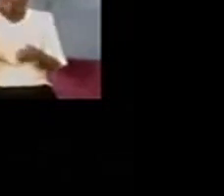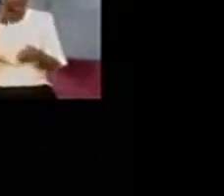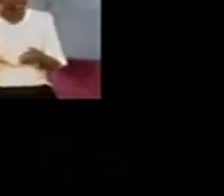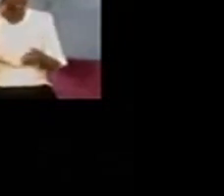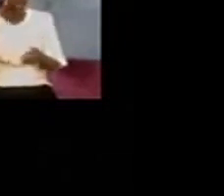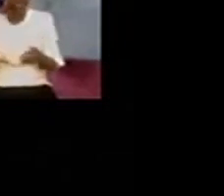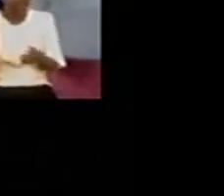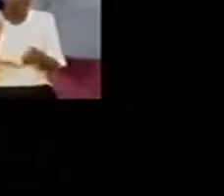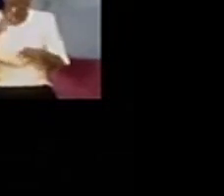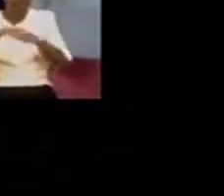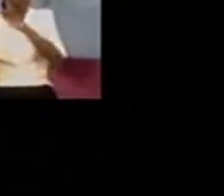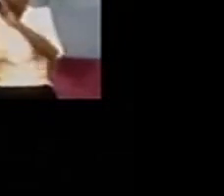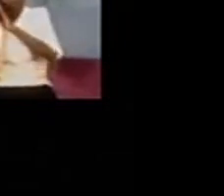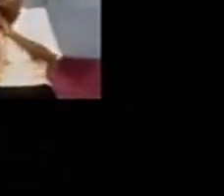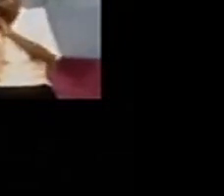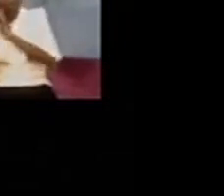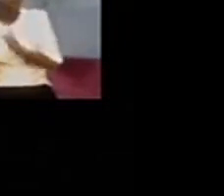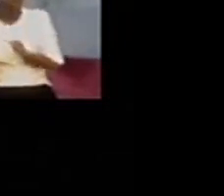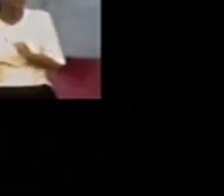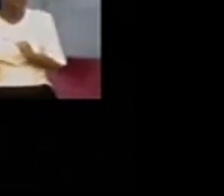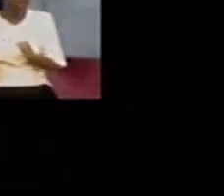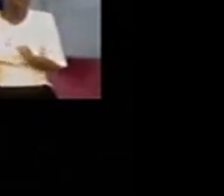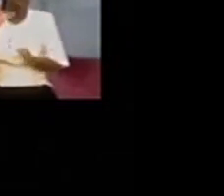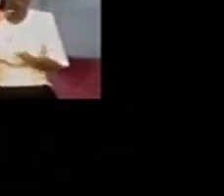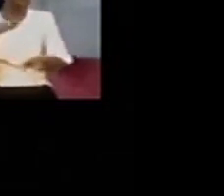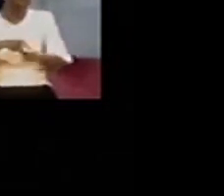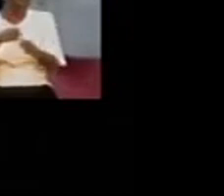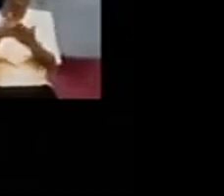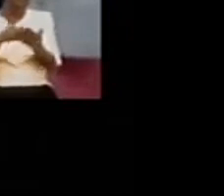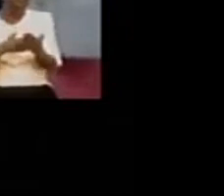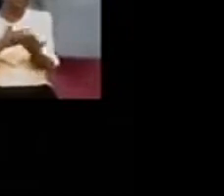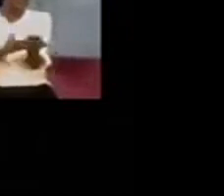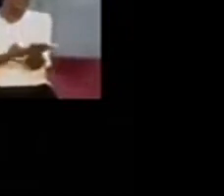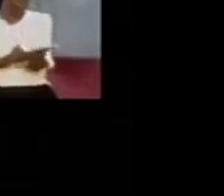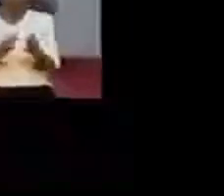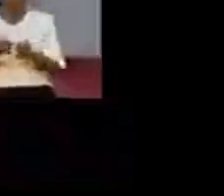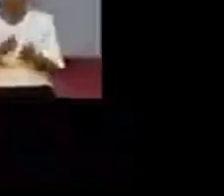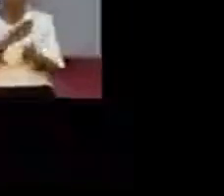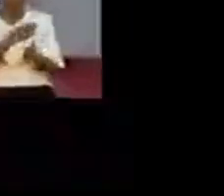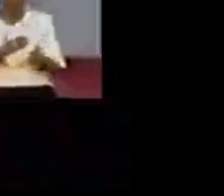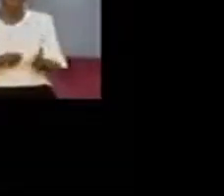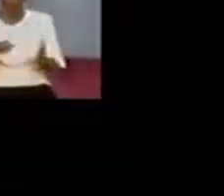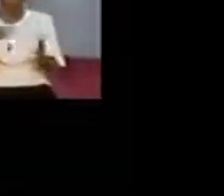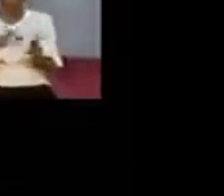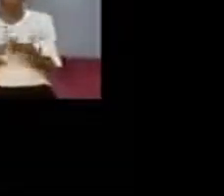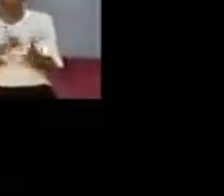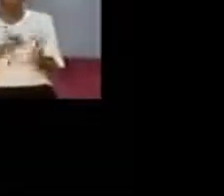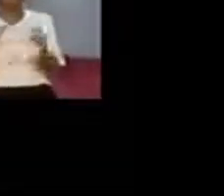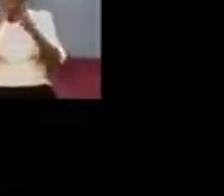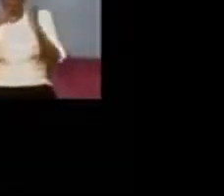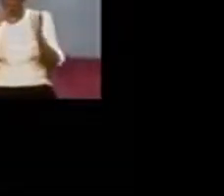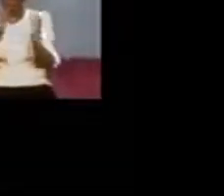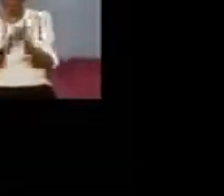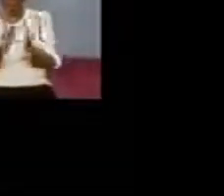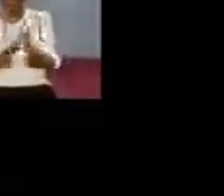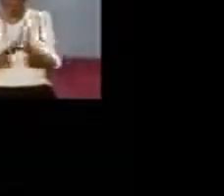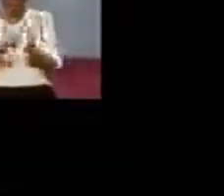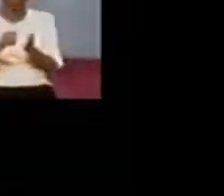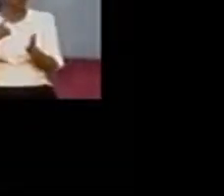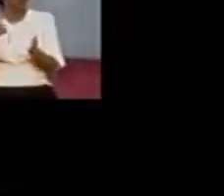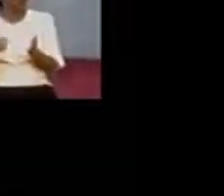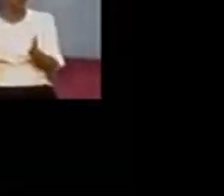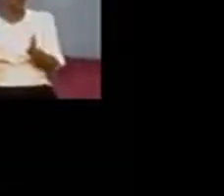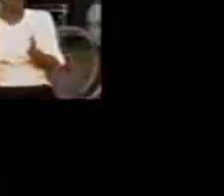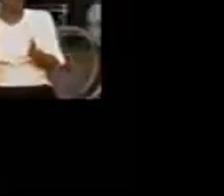see the next day again whether you bed wait I said the Lord I do is my name alone increase the grace of our daddy in